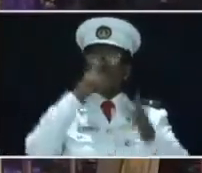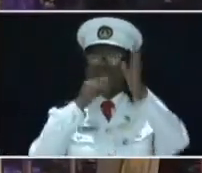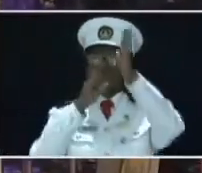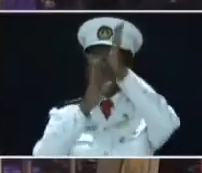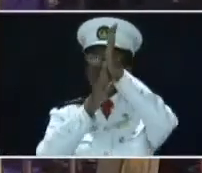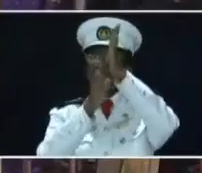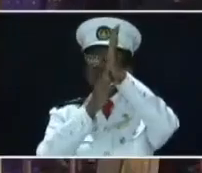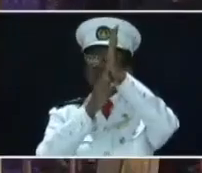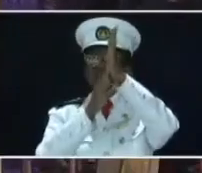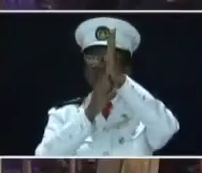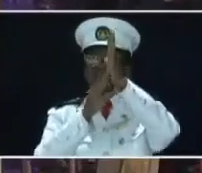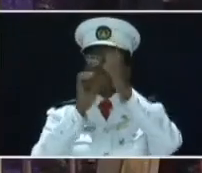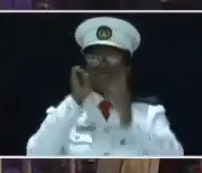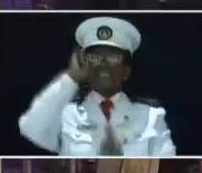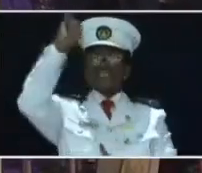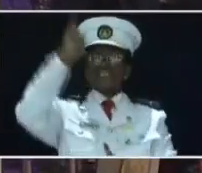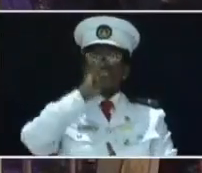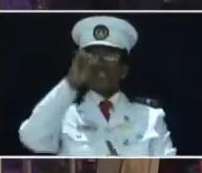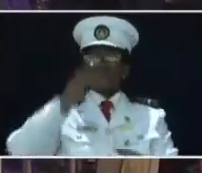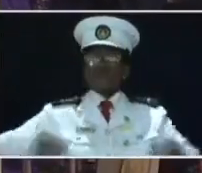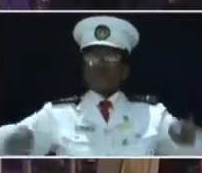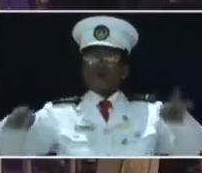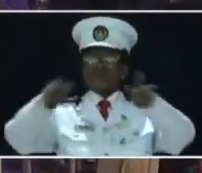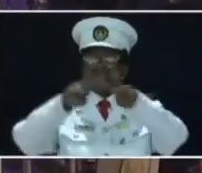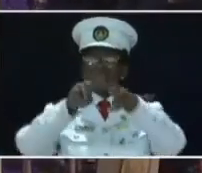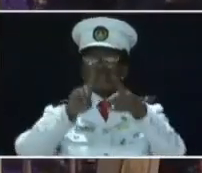praised. He's worthy to be adored.